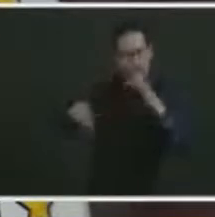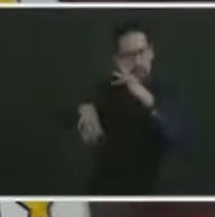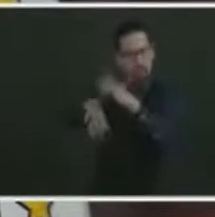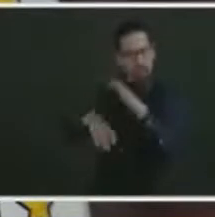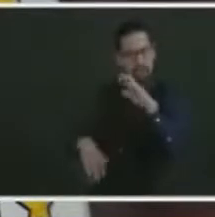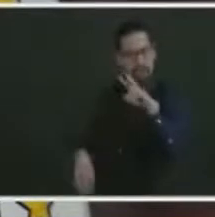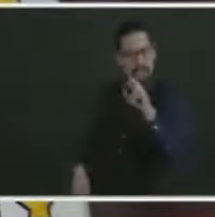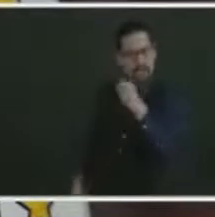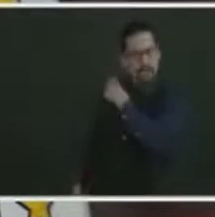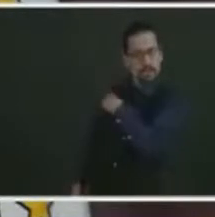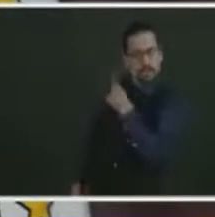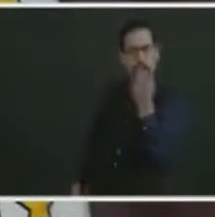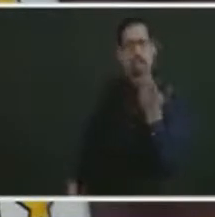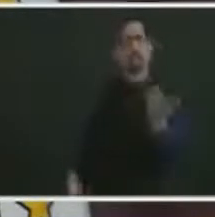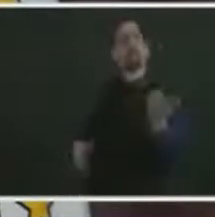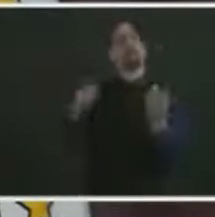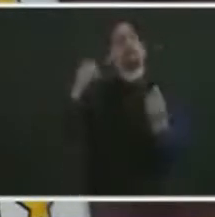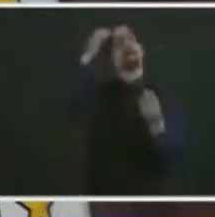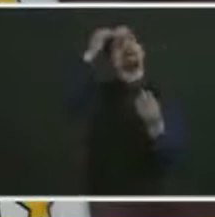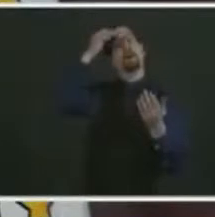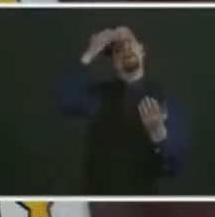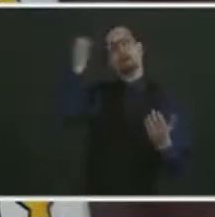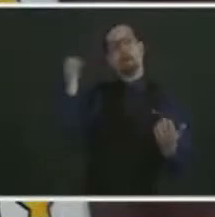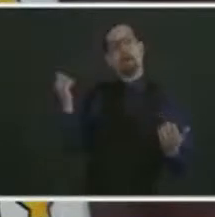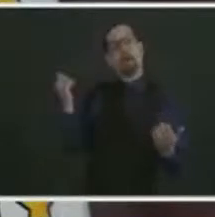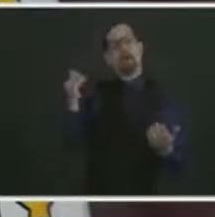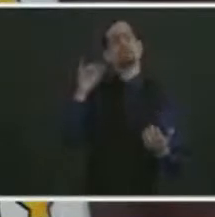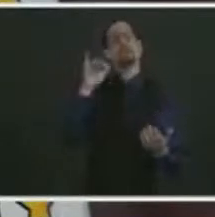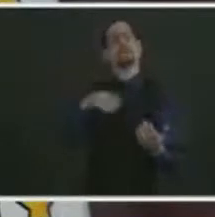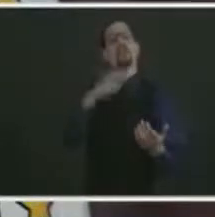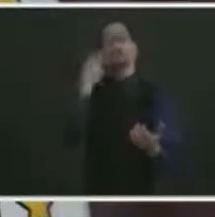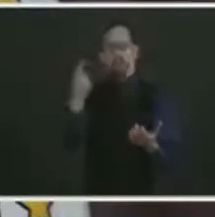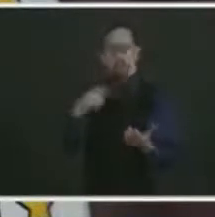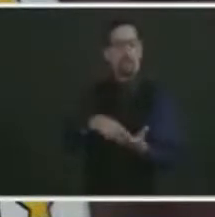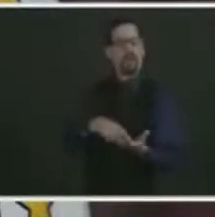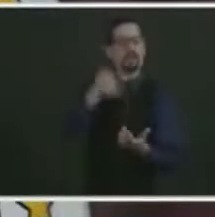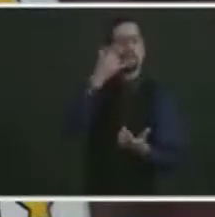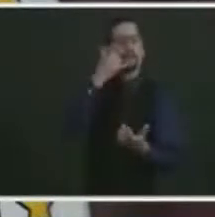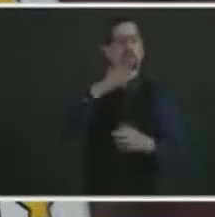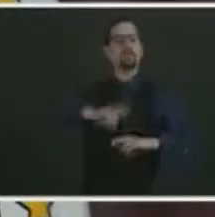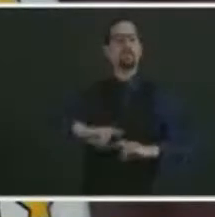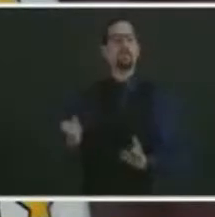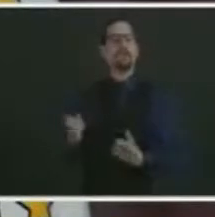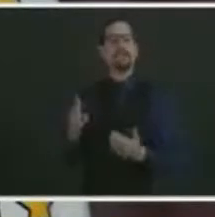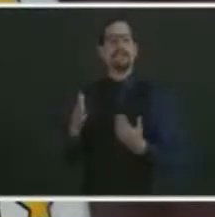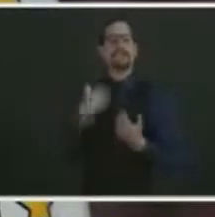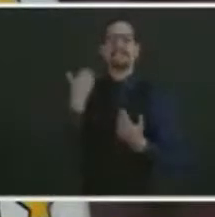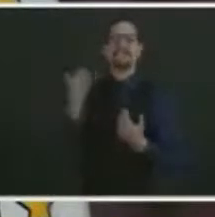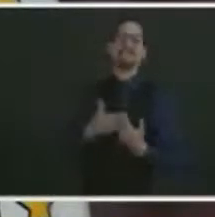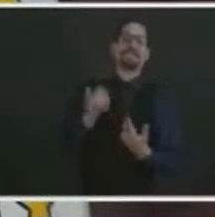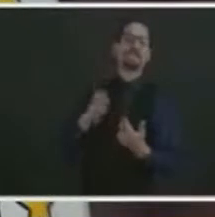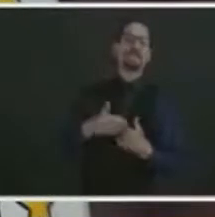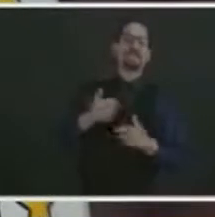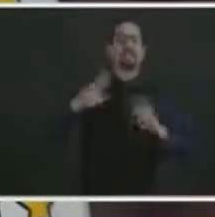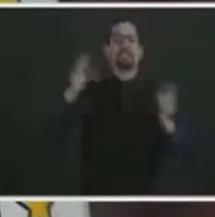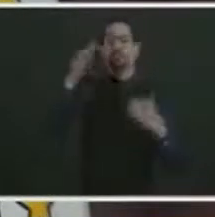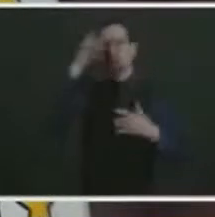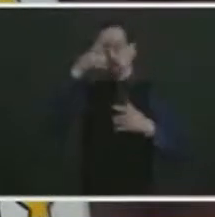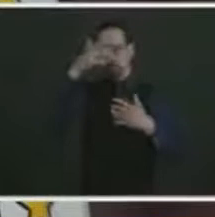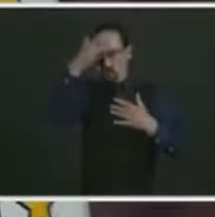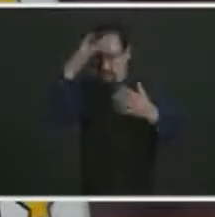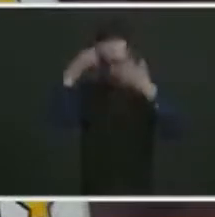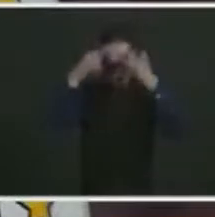You might not remember what you did 3 days ago. So especially now at this time that we're all so busy and anxiety is